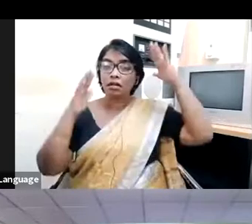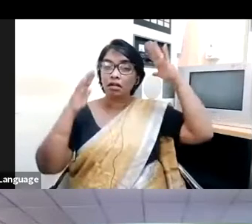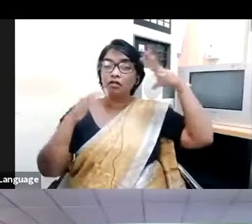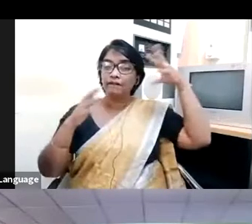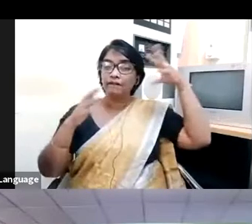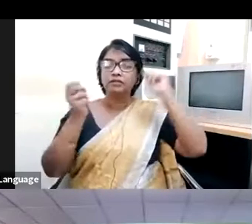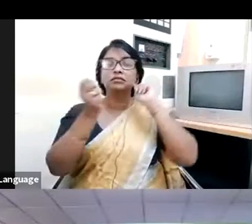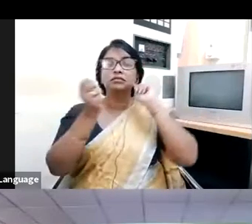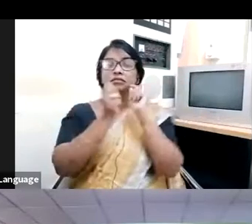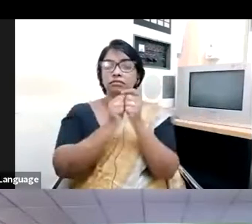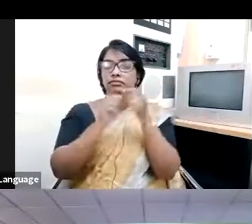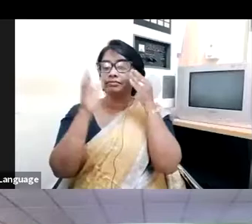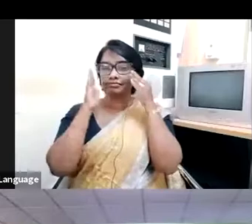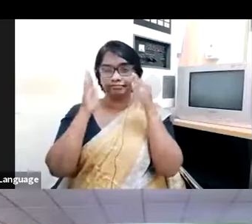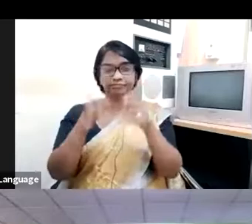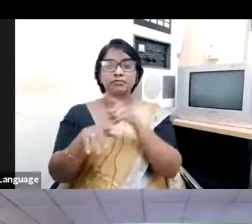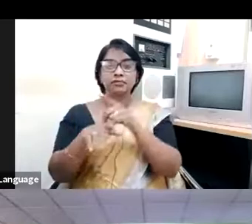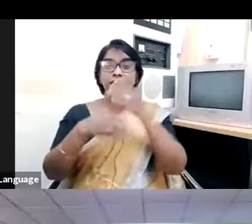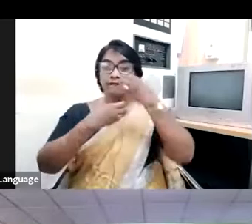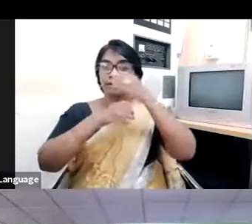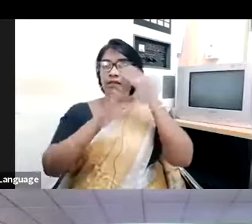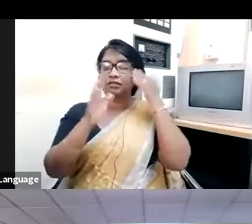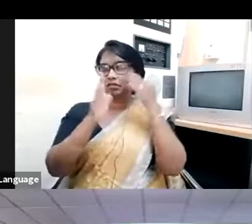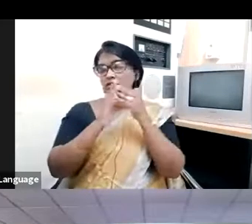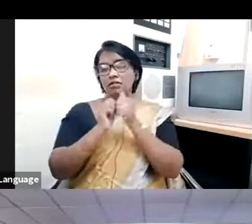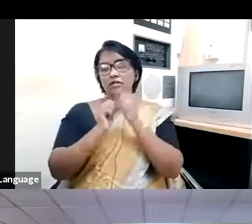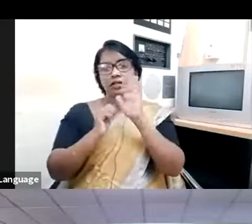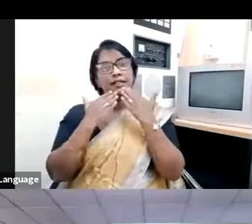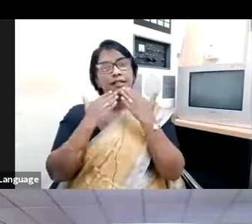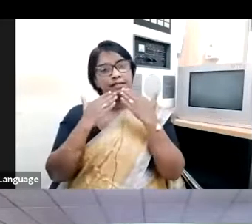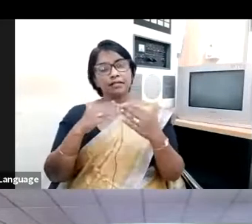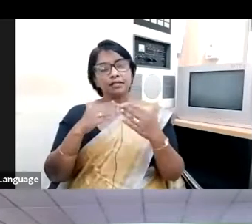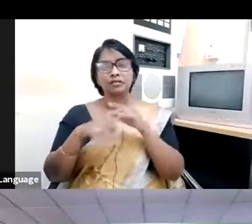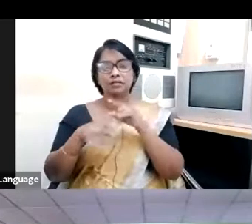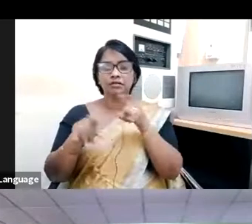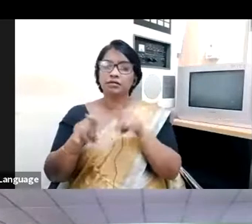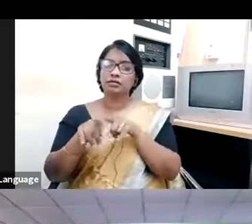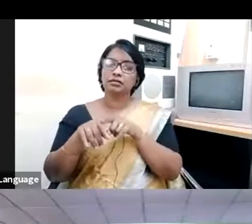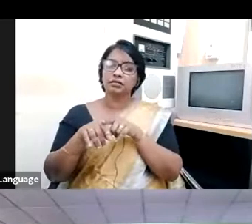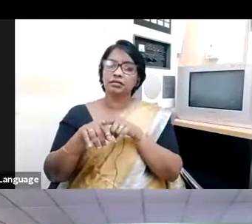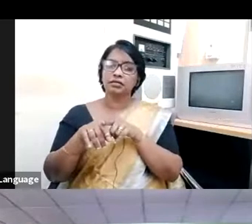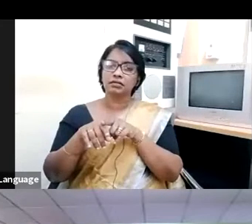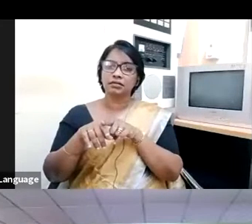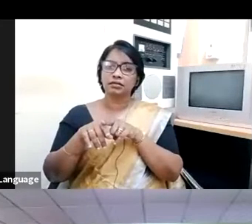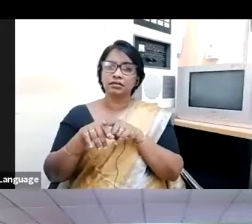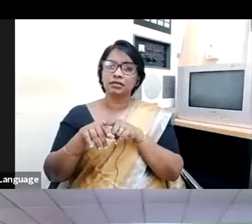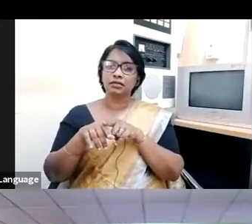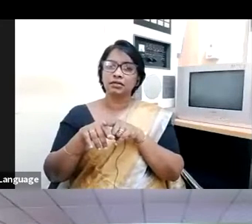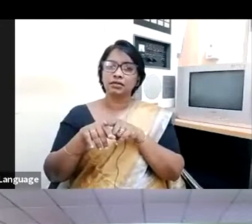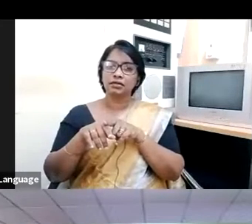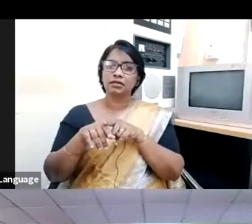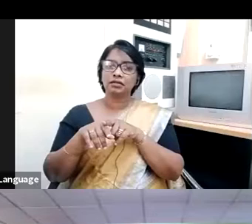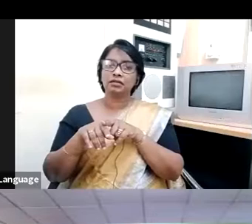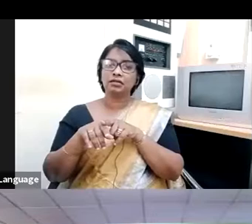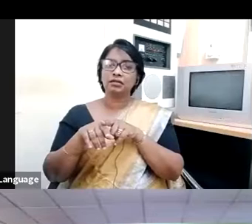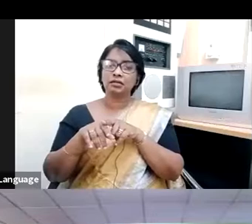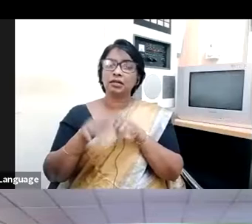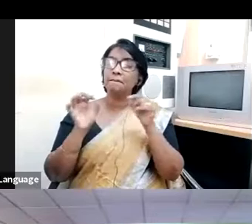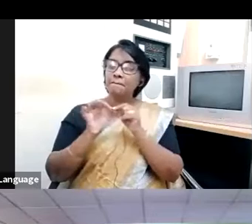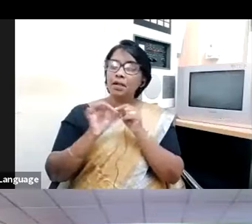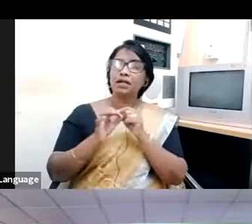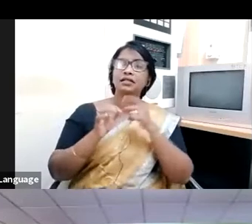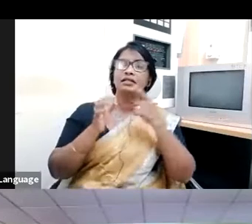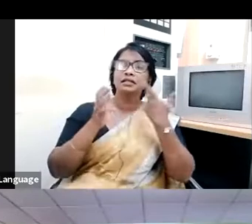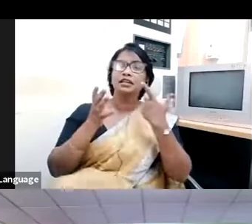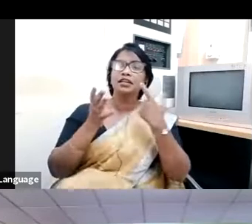science. Thank you very much, Shirani, Arjun, Bhatia, and Roshan, for giving